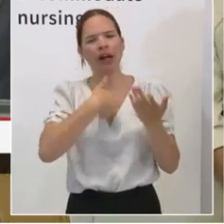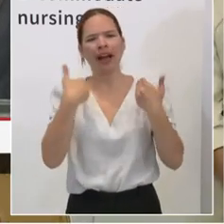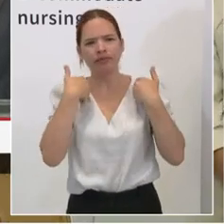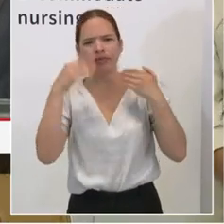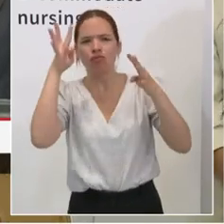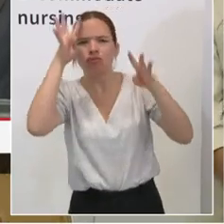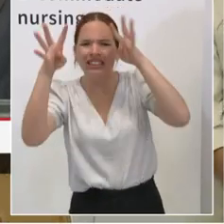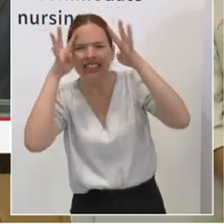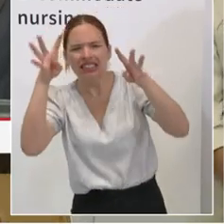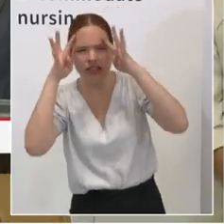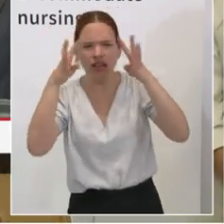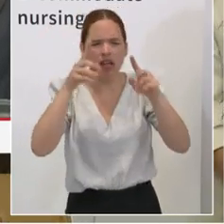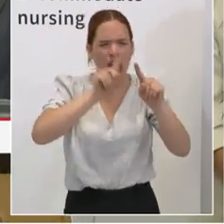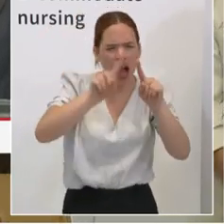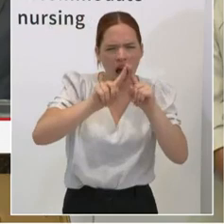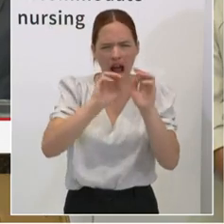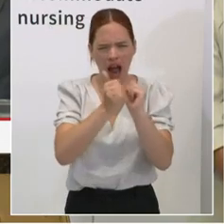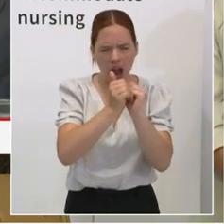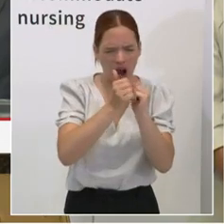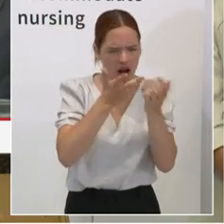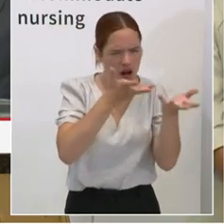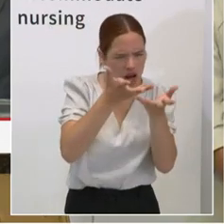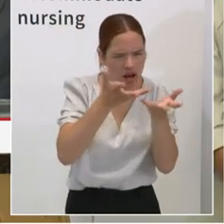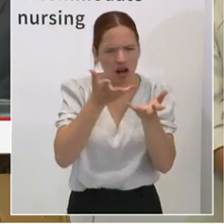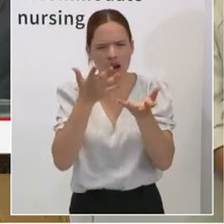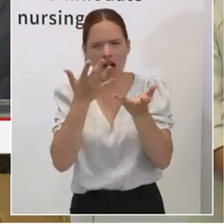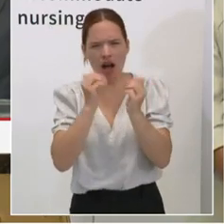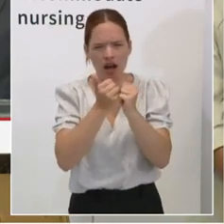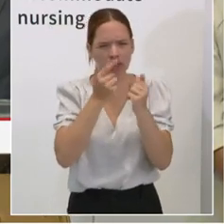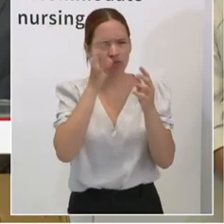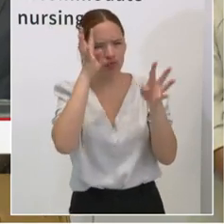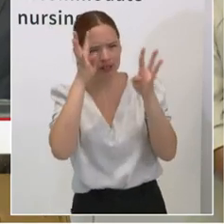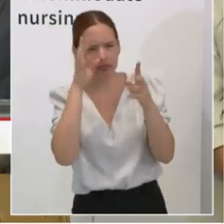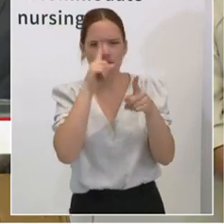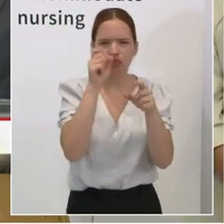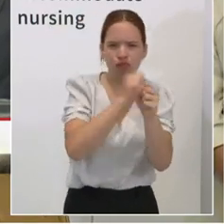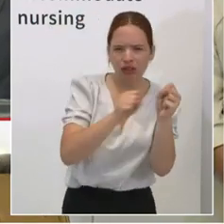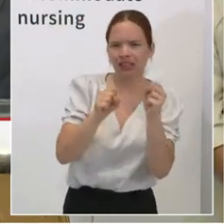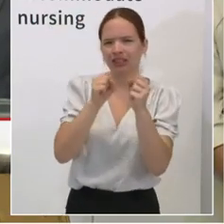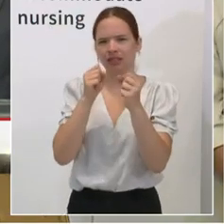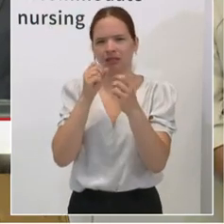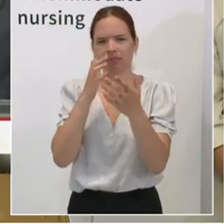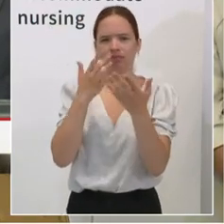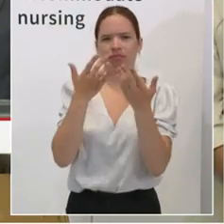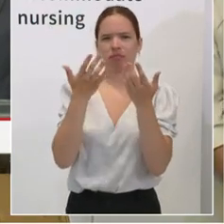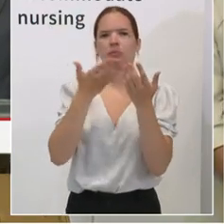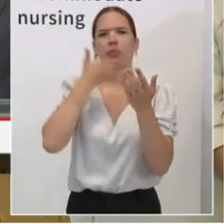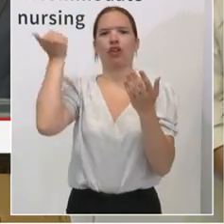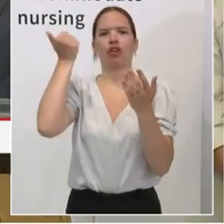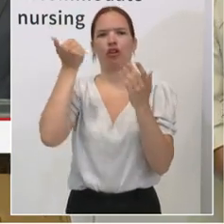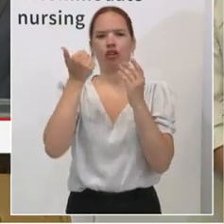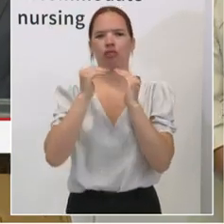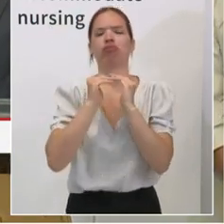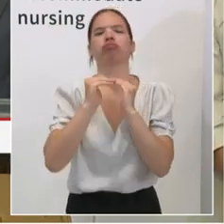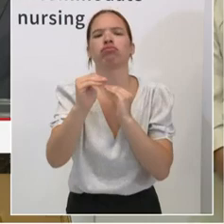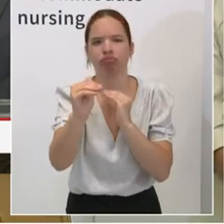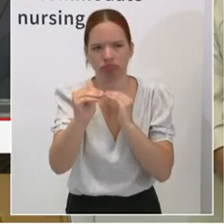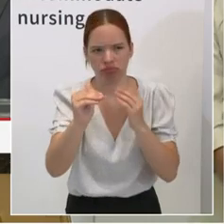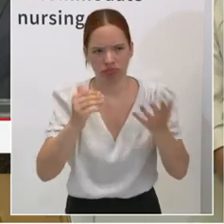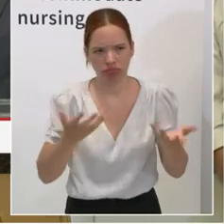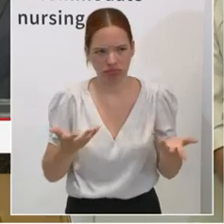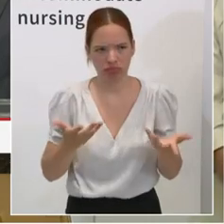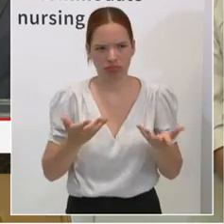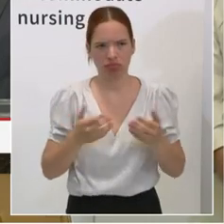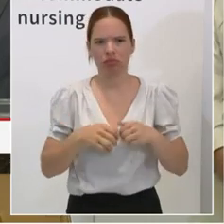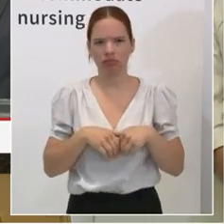programs, outreach initiatives, and clinical research with special attention to health disparities. We also look at